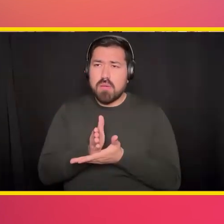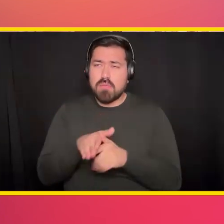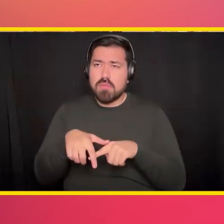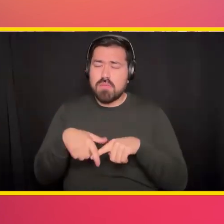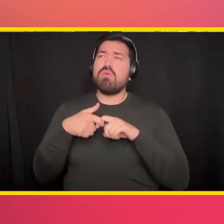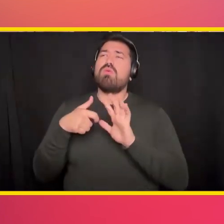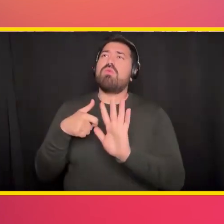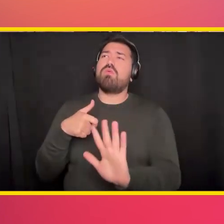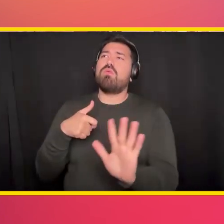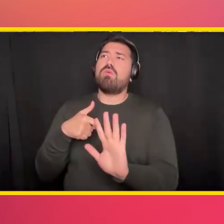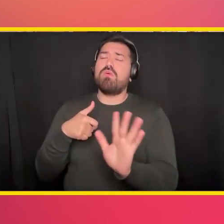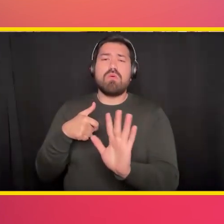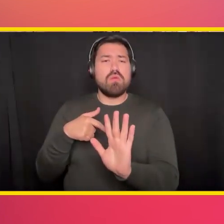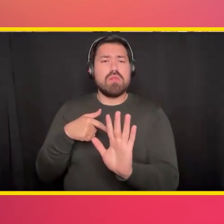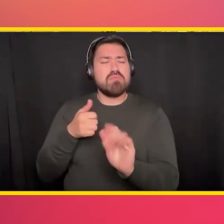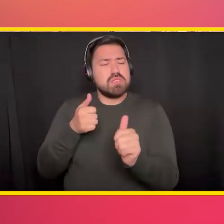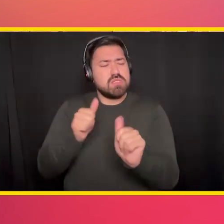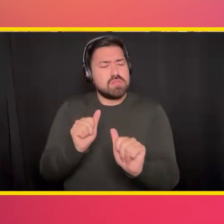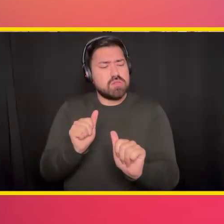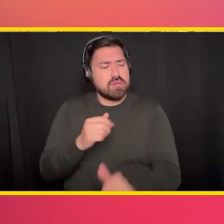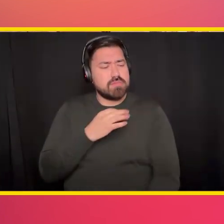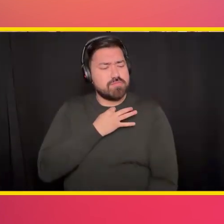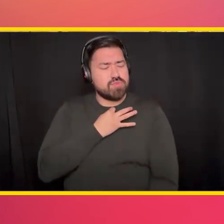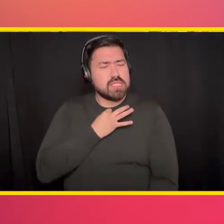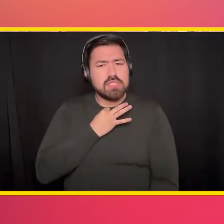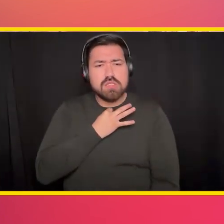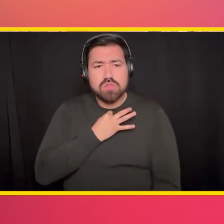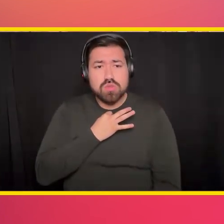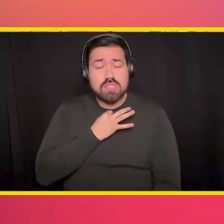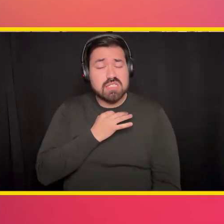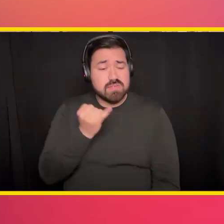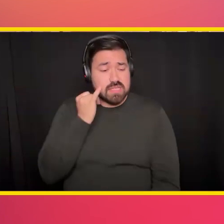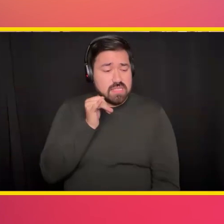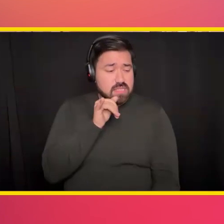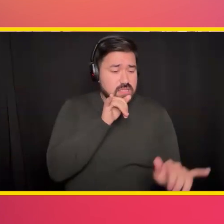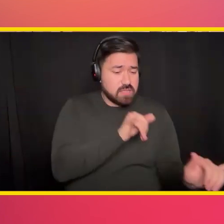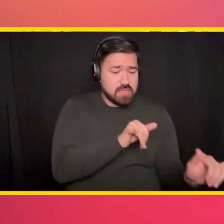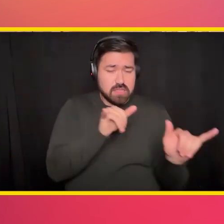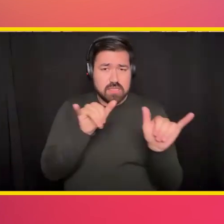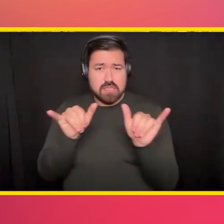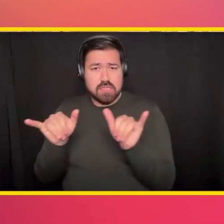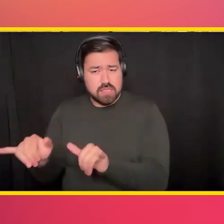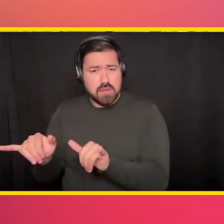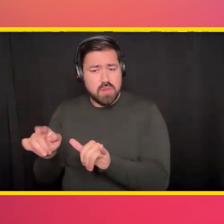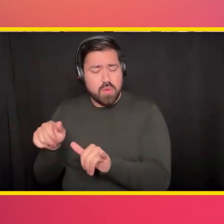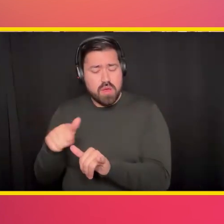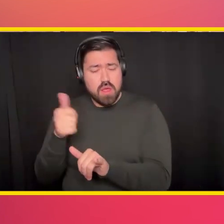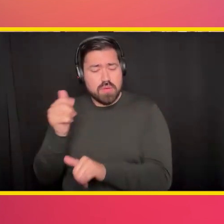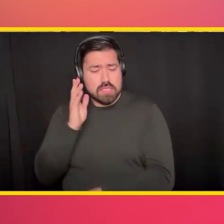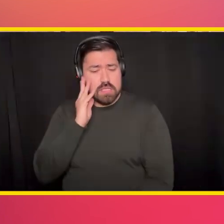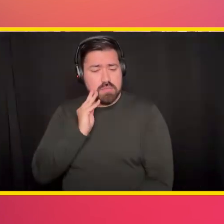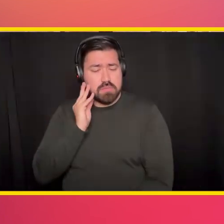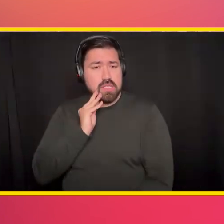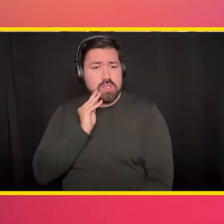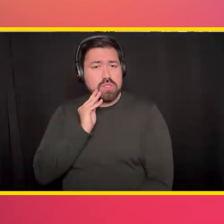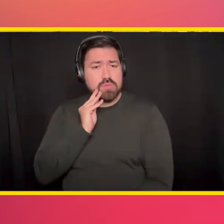going, let me get curious about how this might be similar to the experience that somebody has